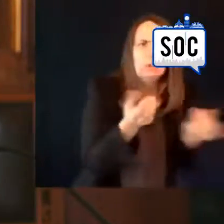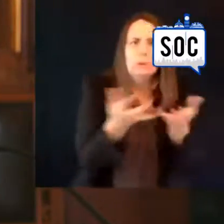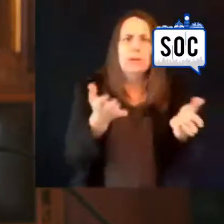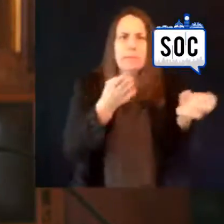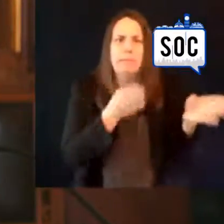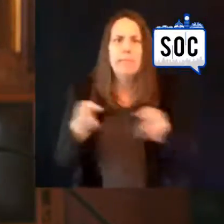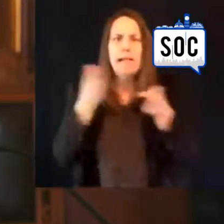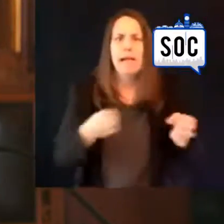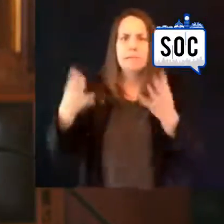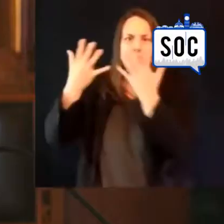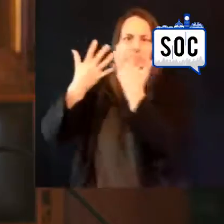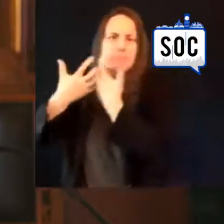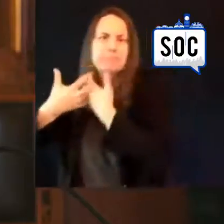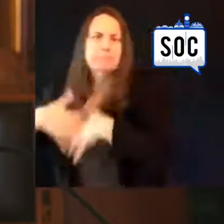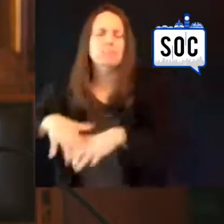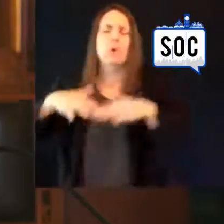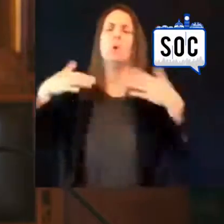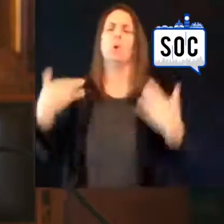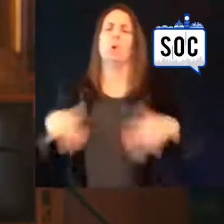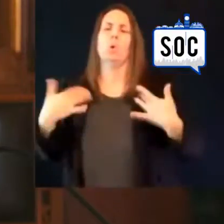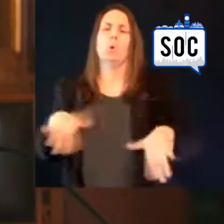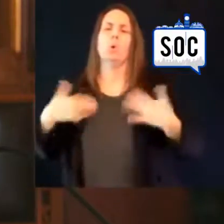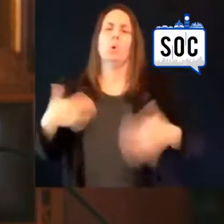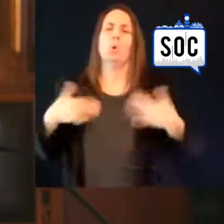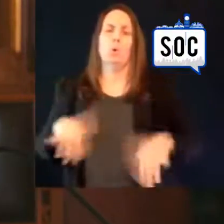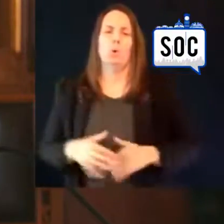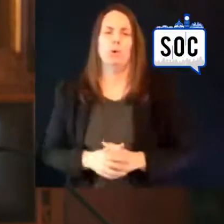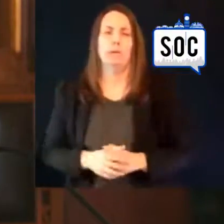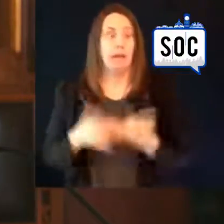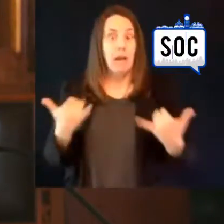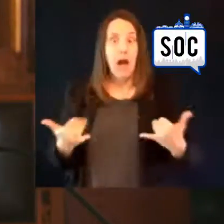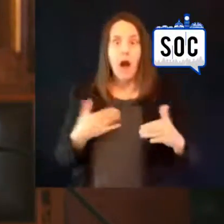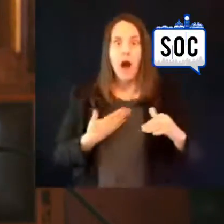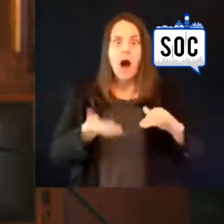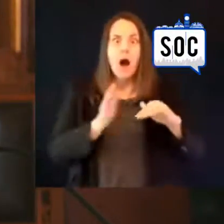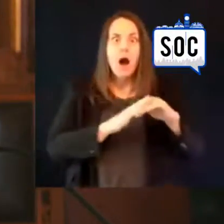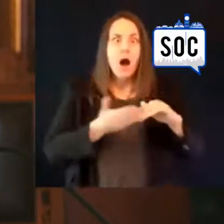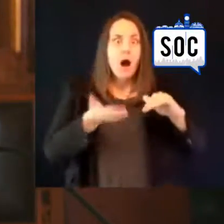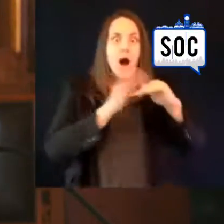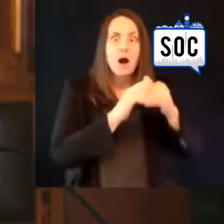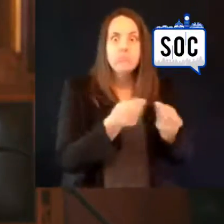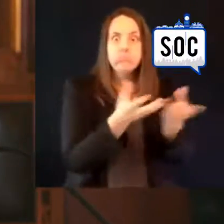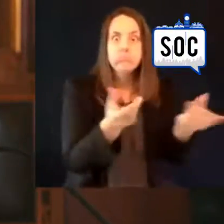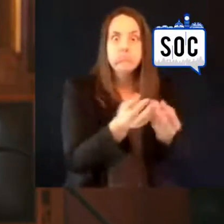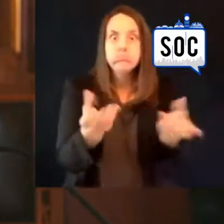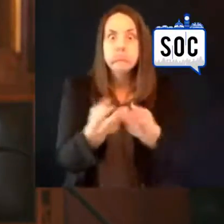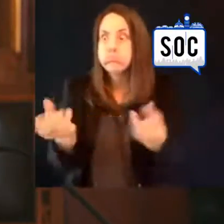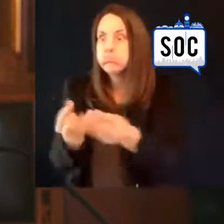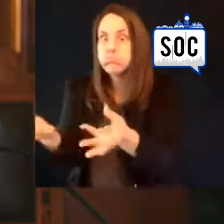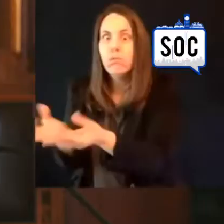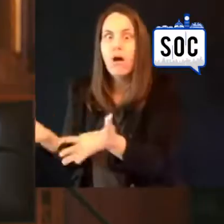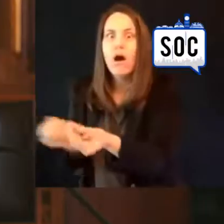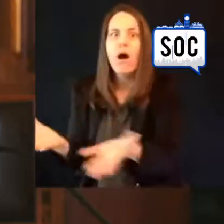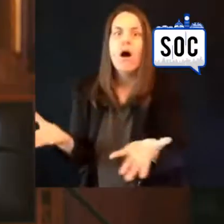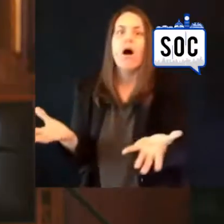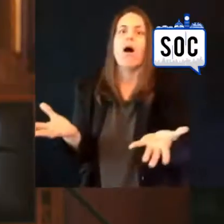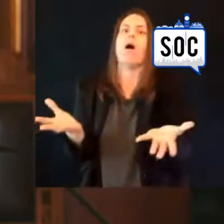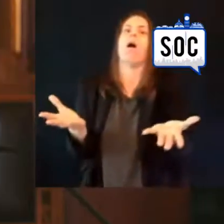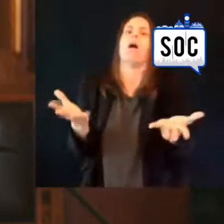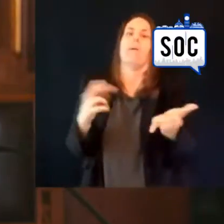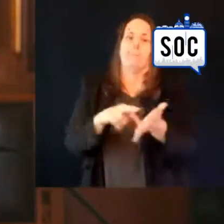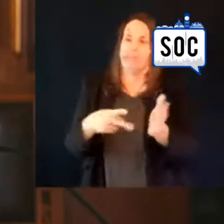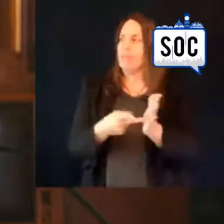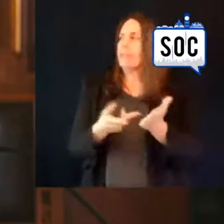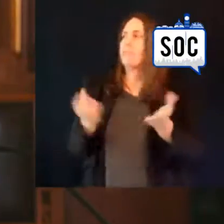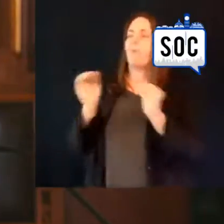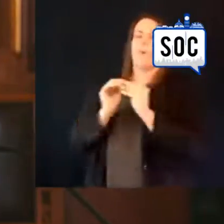vaccine providers to our network, including more pharmacies to the Federal Pharmacy Partnership Program, including